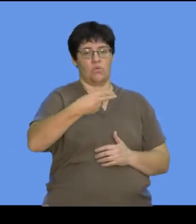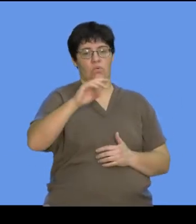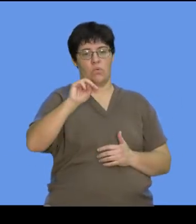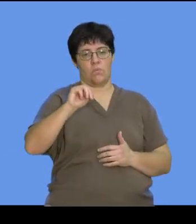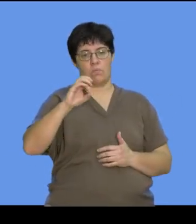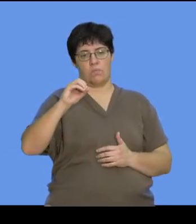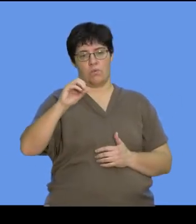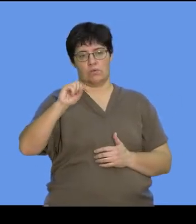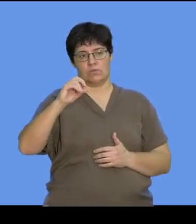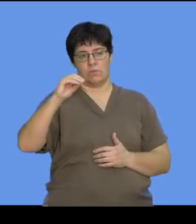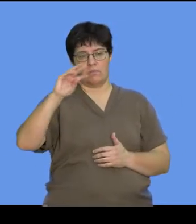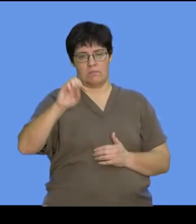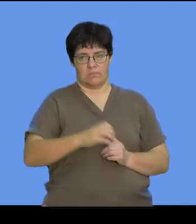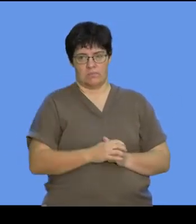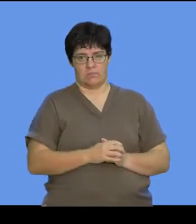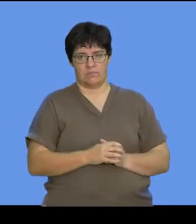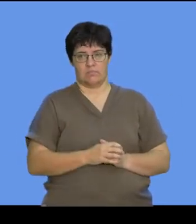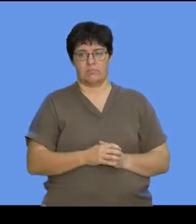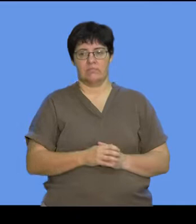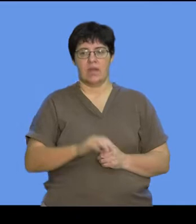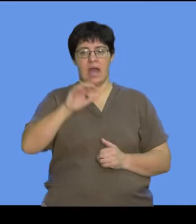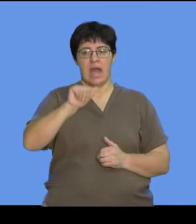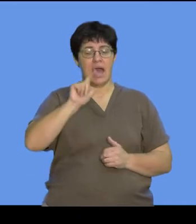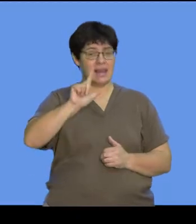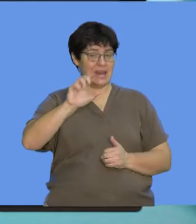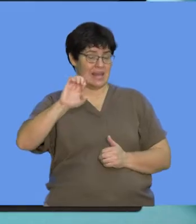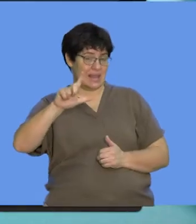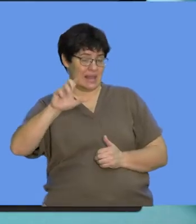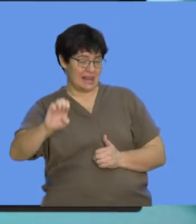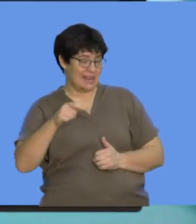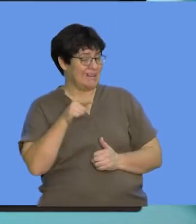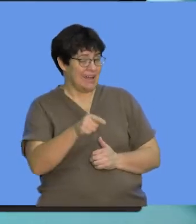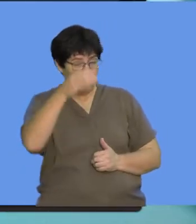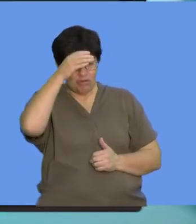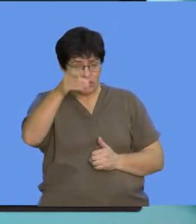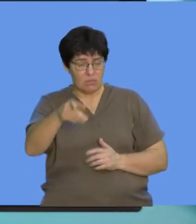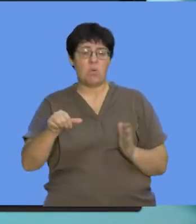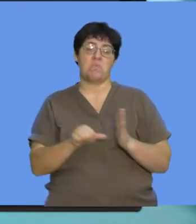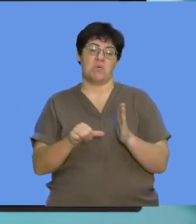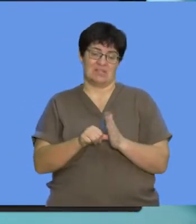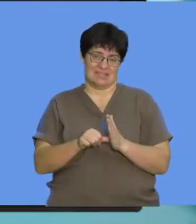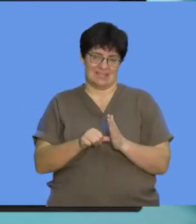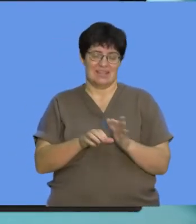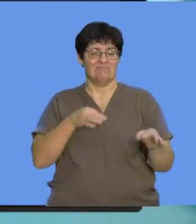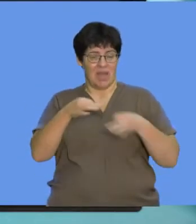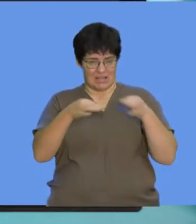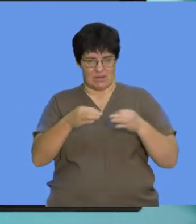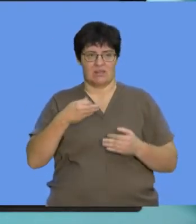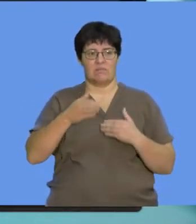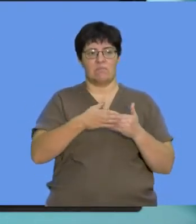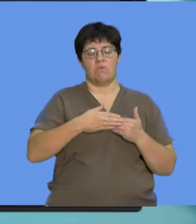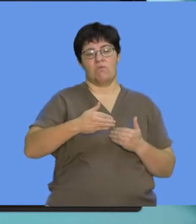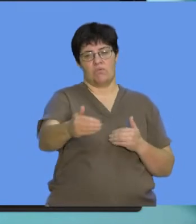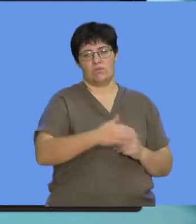chromosome. We will come across the term allele, and that concept of allele is important for us to unpack as we move